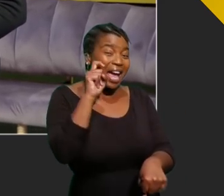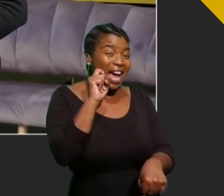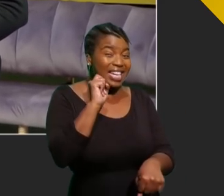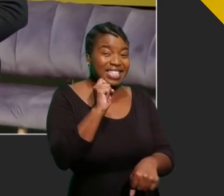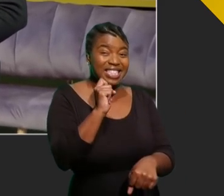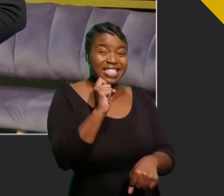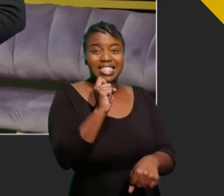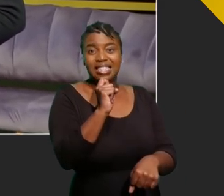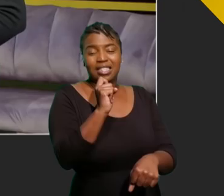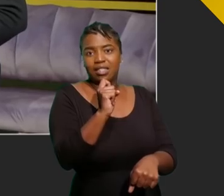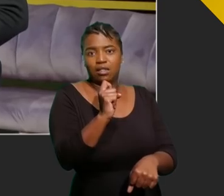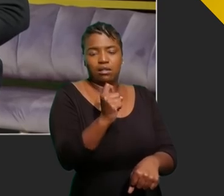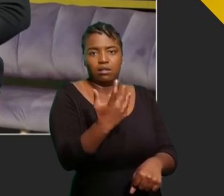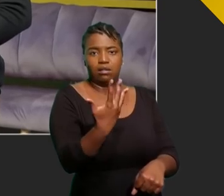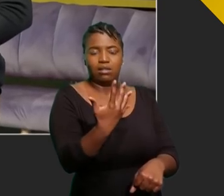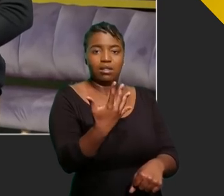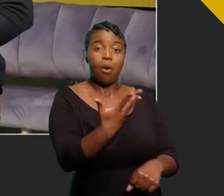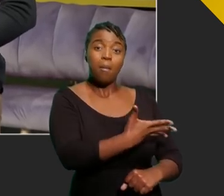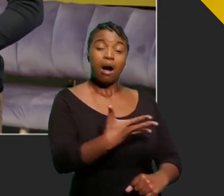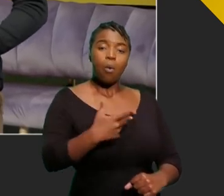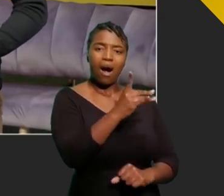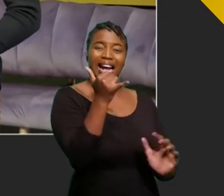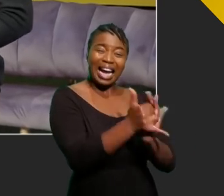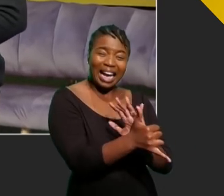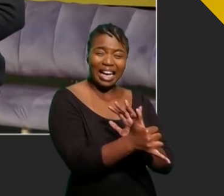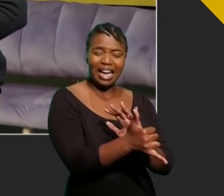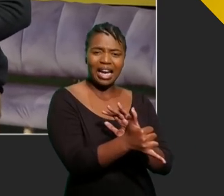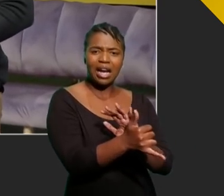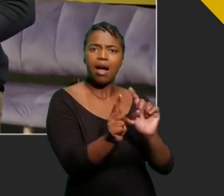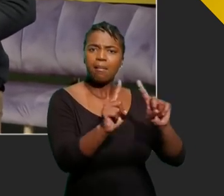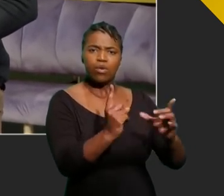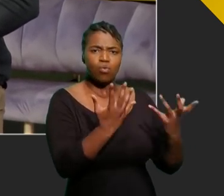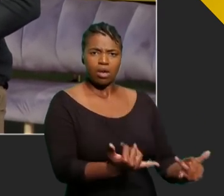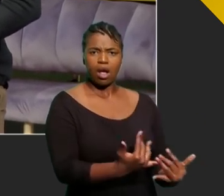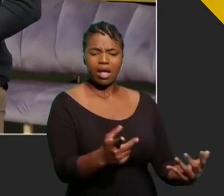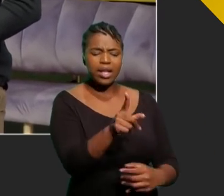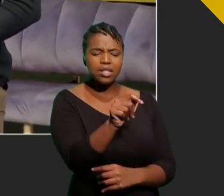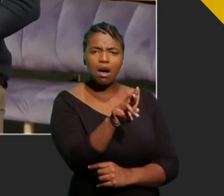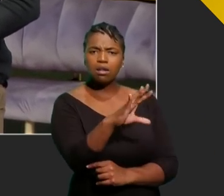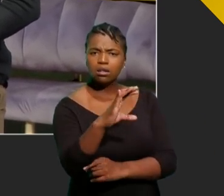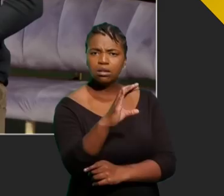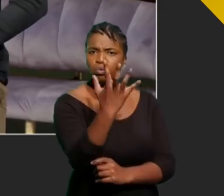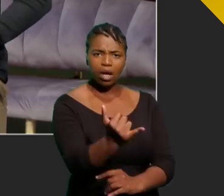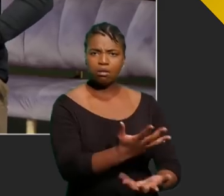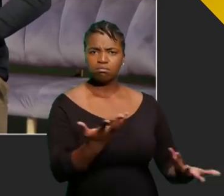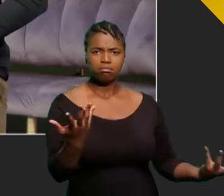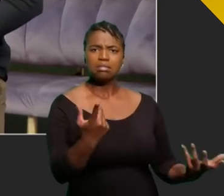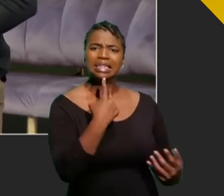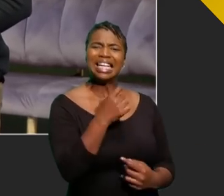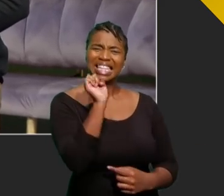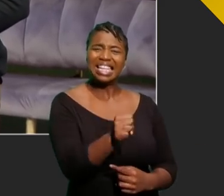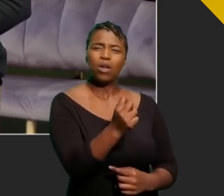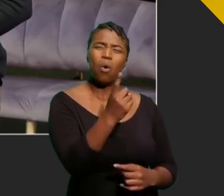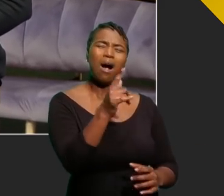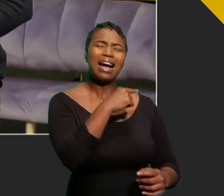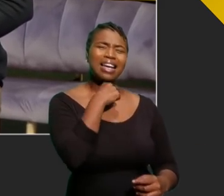5, found out about the people that killed his mother in cold blood. But you see, got Truth and Reconciliation Commission about bua gore re